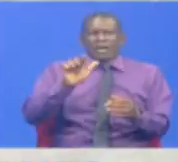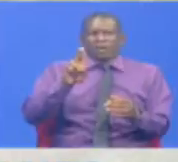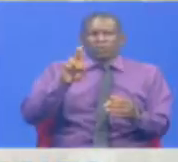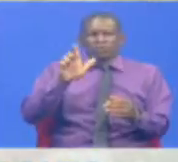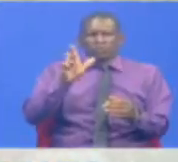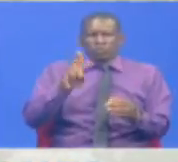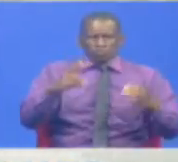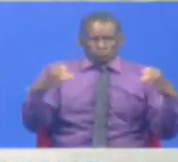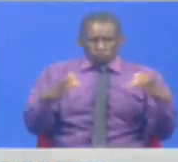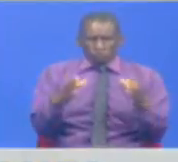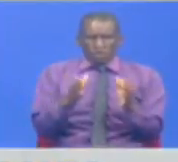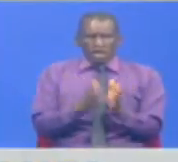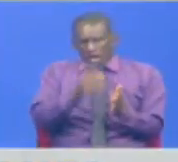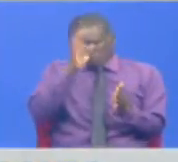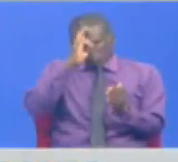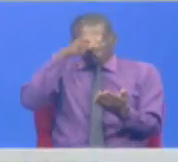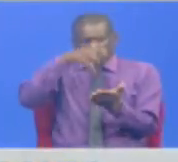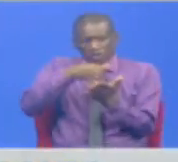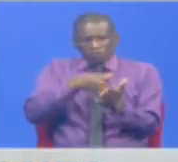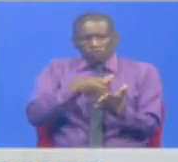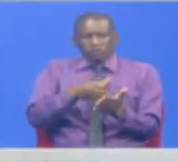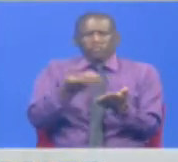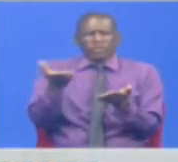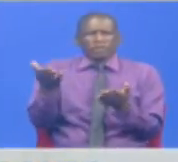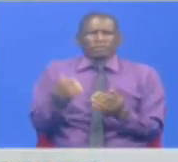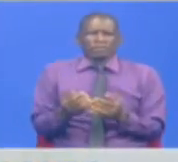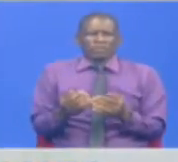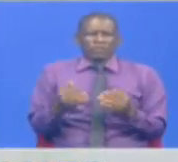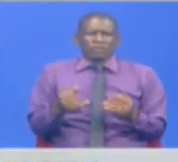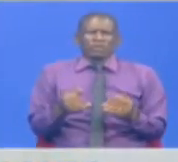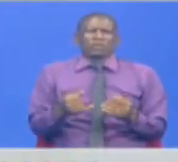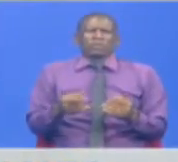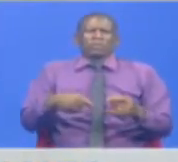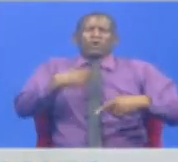the resulting chaos. We are going for prayer association.